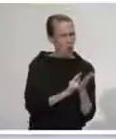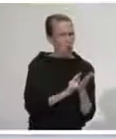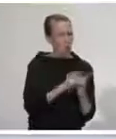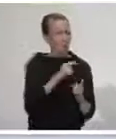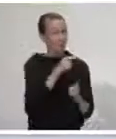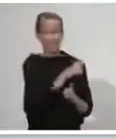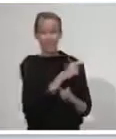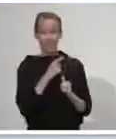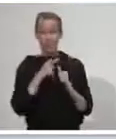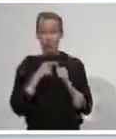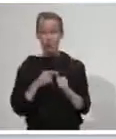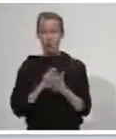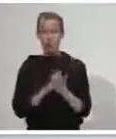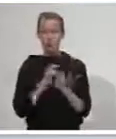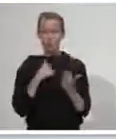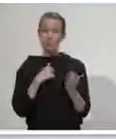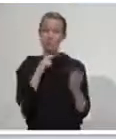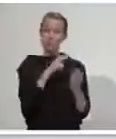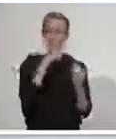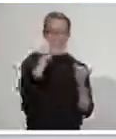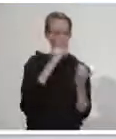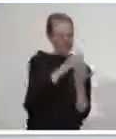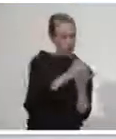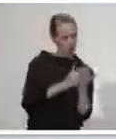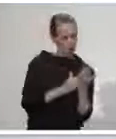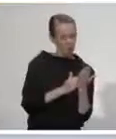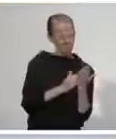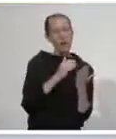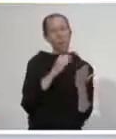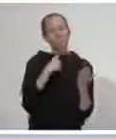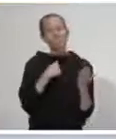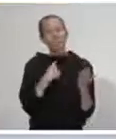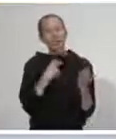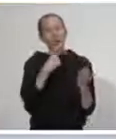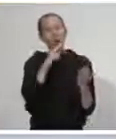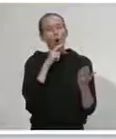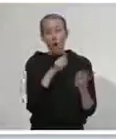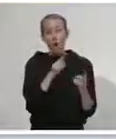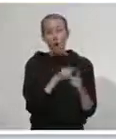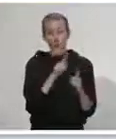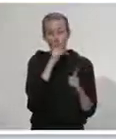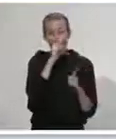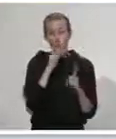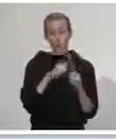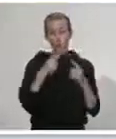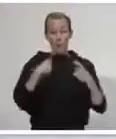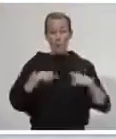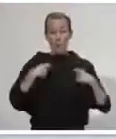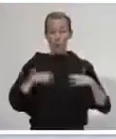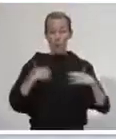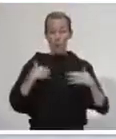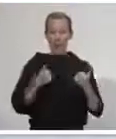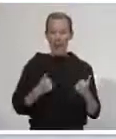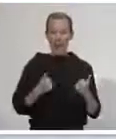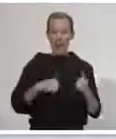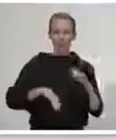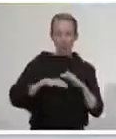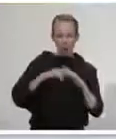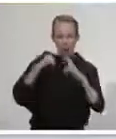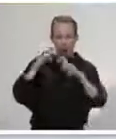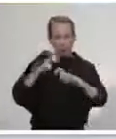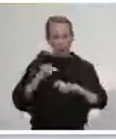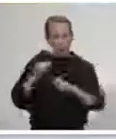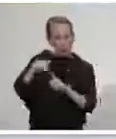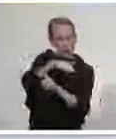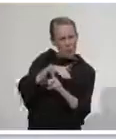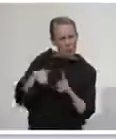was whether or not the individual circumstances were taken into account rather than an automated process having been applied. Now